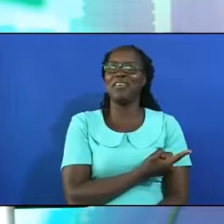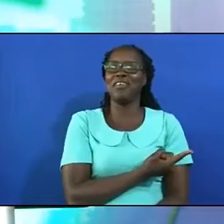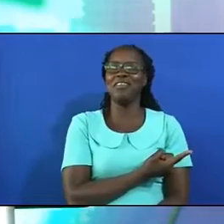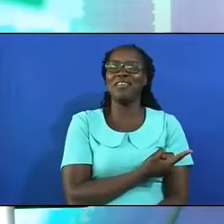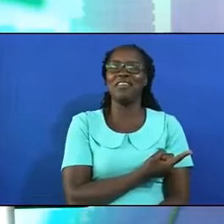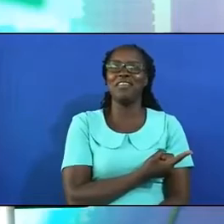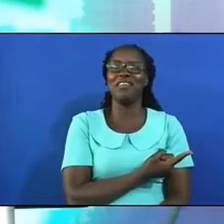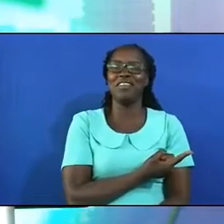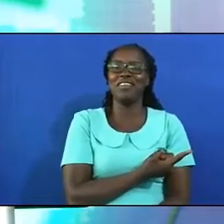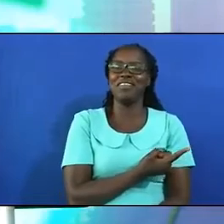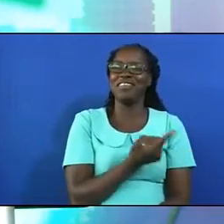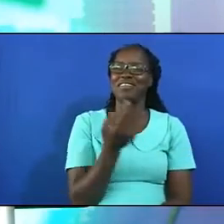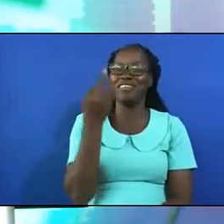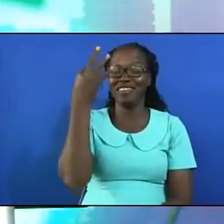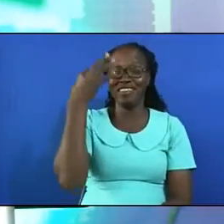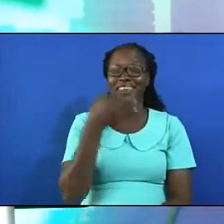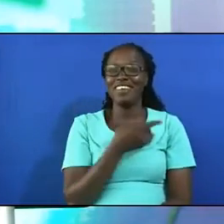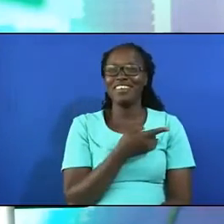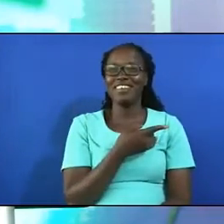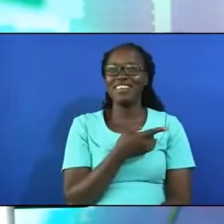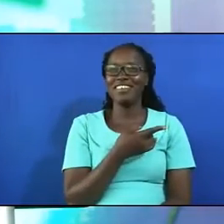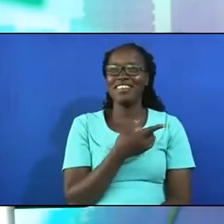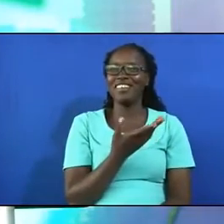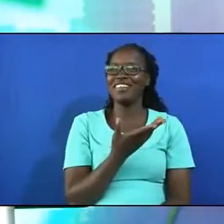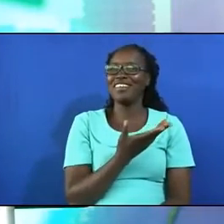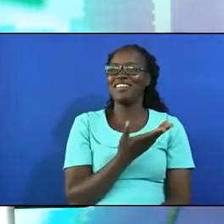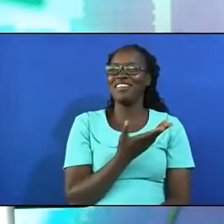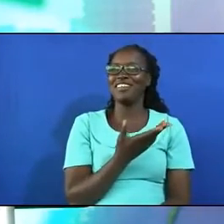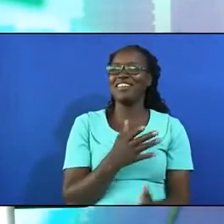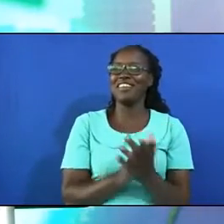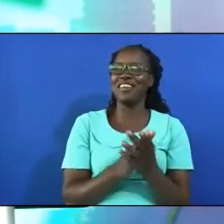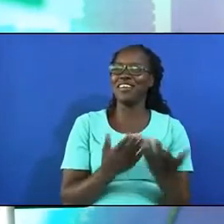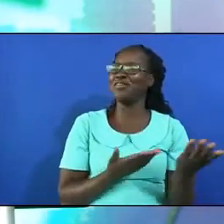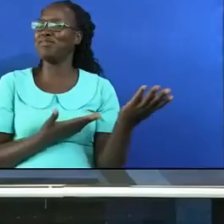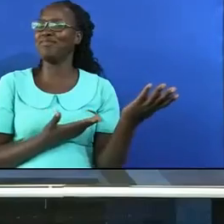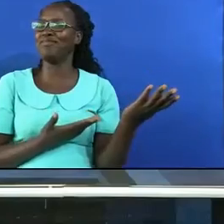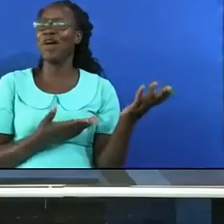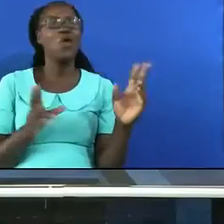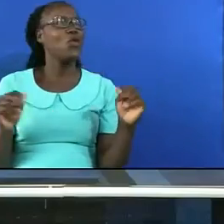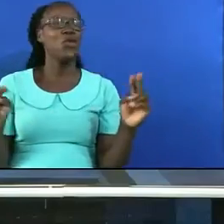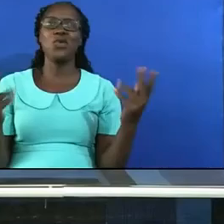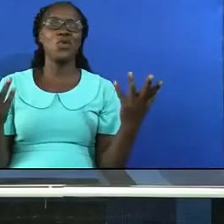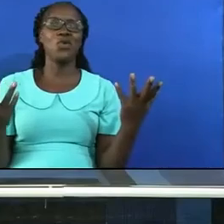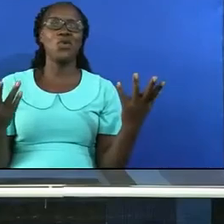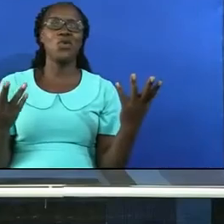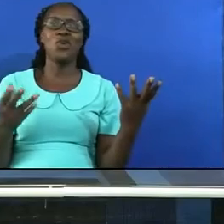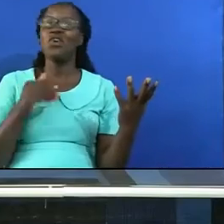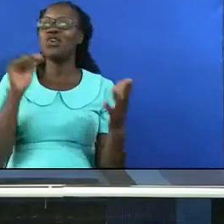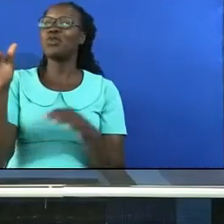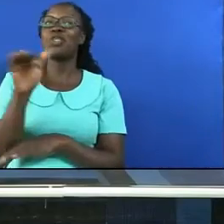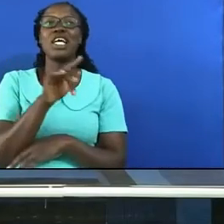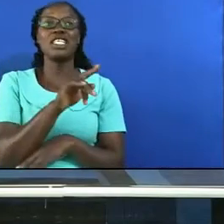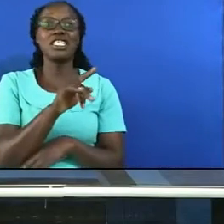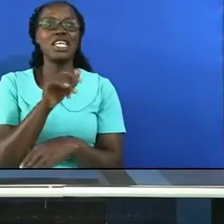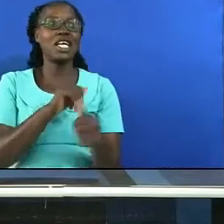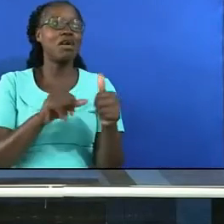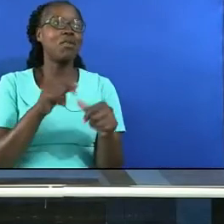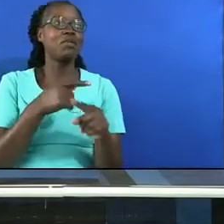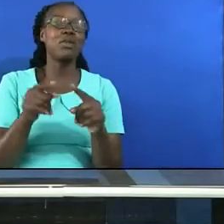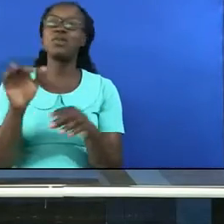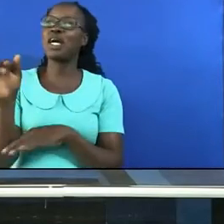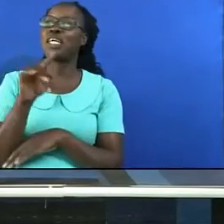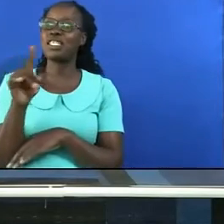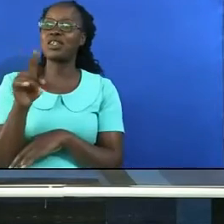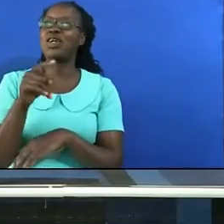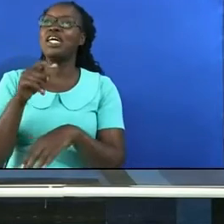okay. I am okay. I'm okay being single. No, that's not what we are asking about. We are